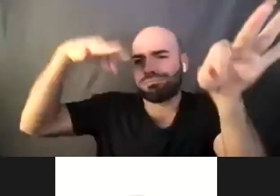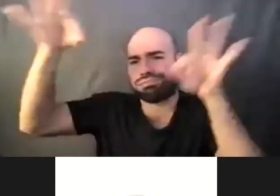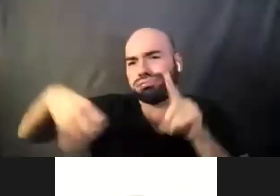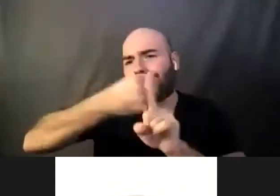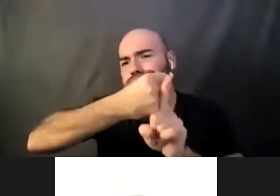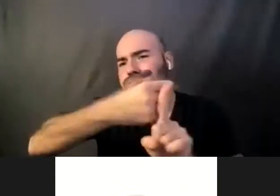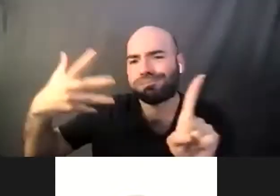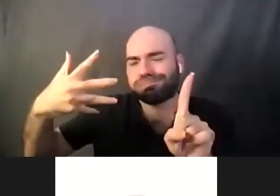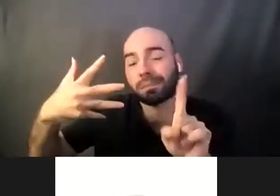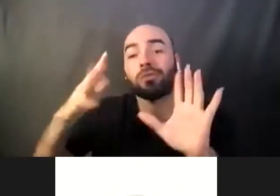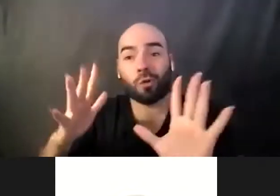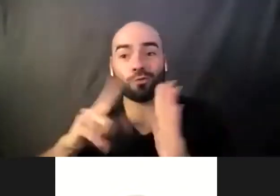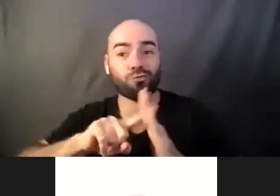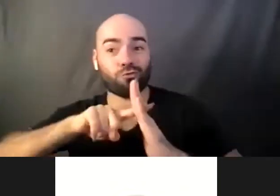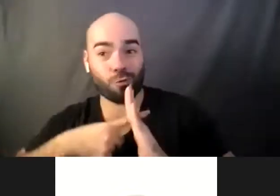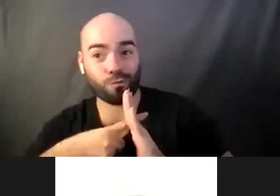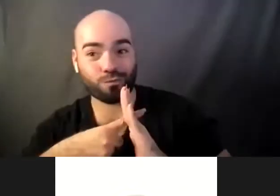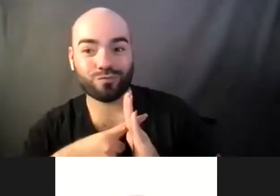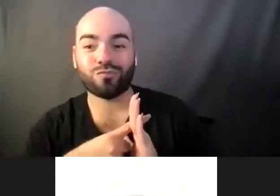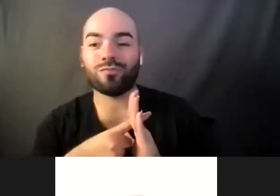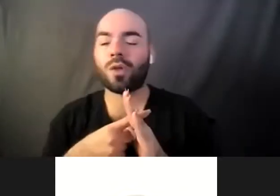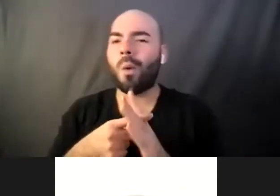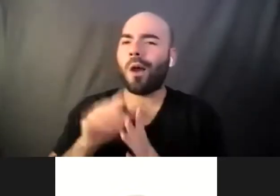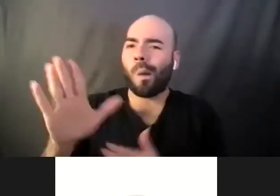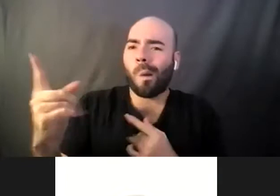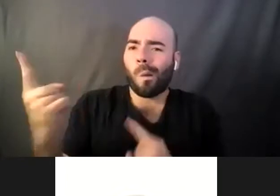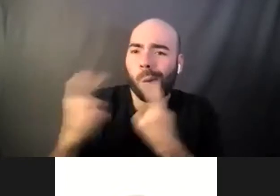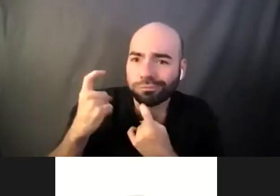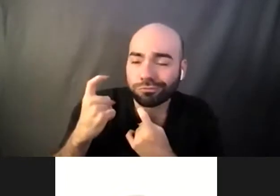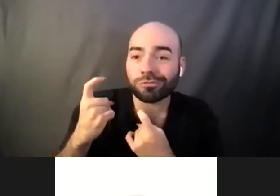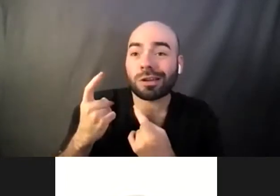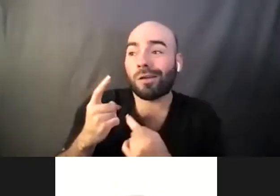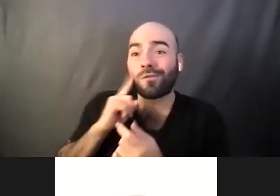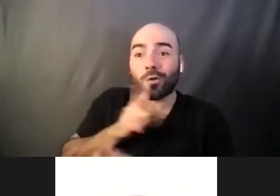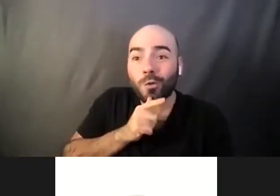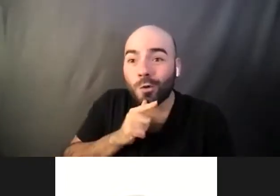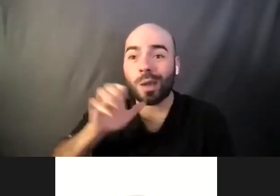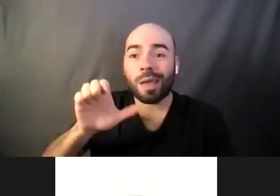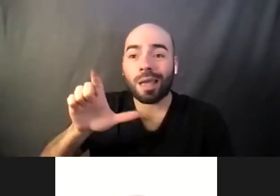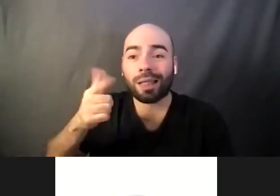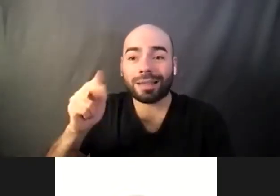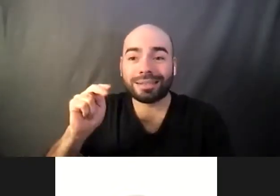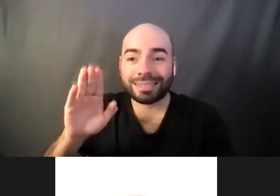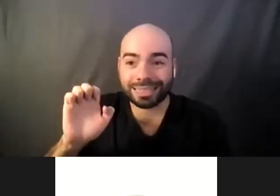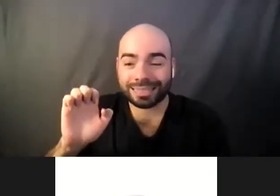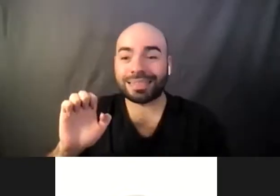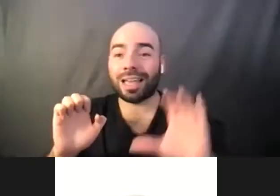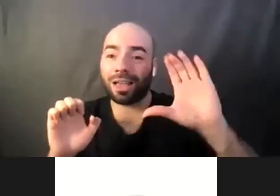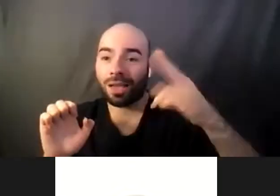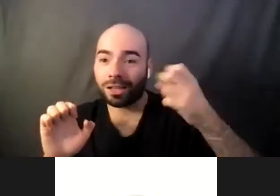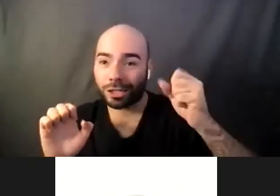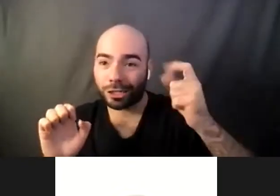to start it off, I want to kick these questions to Elegance and Chester, since you guys are both in the same